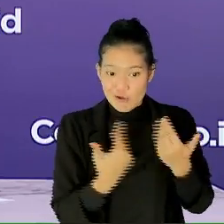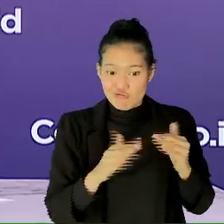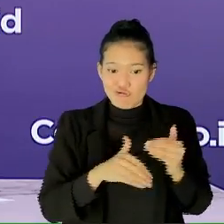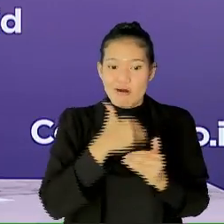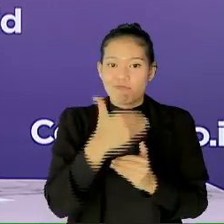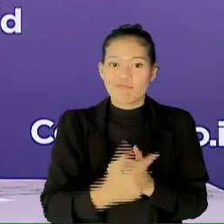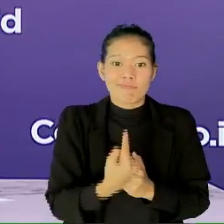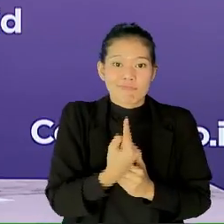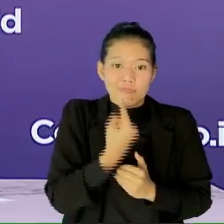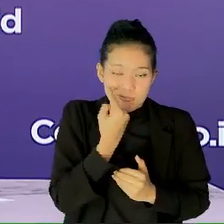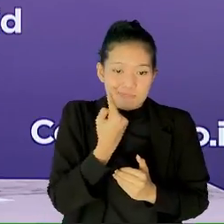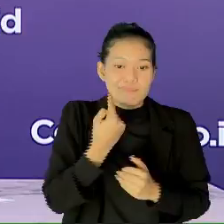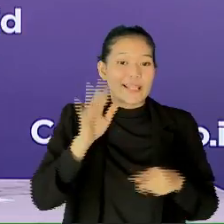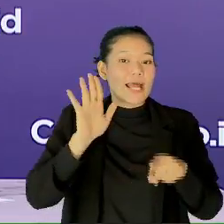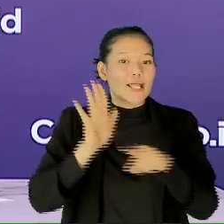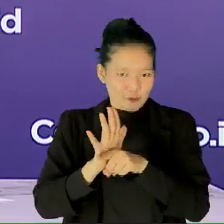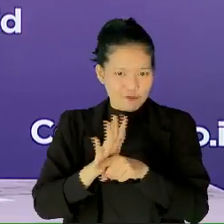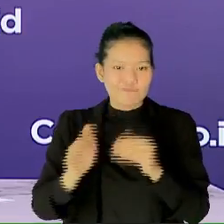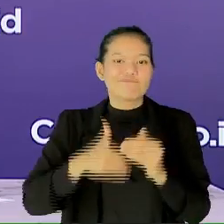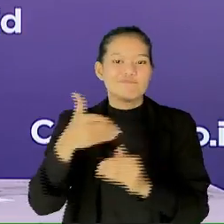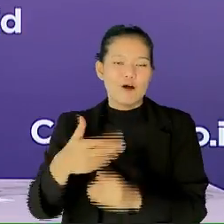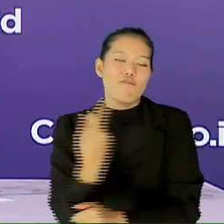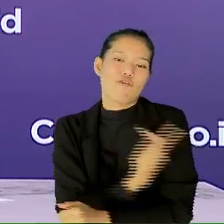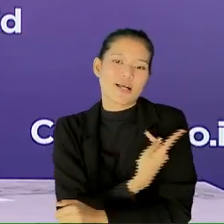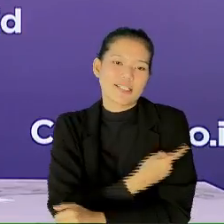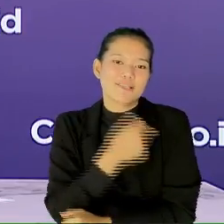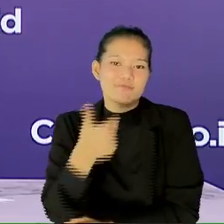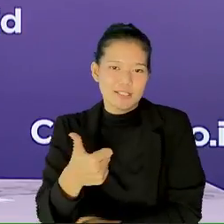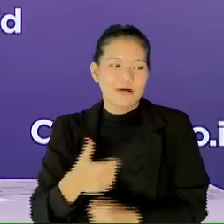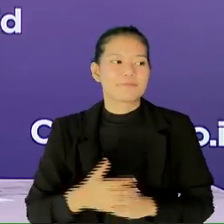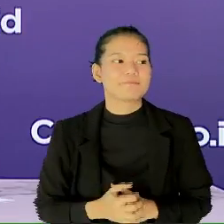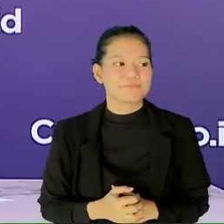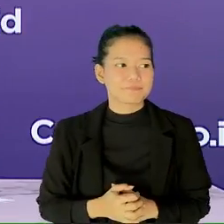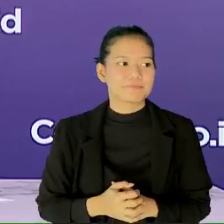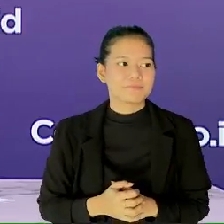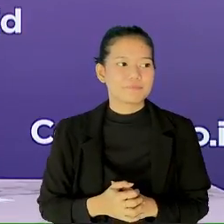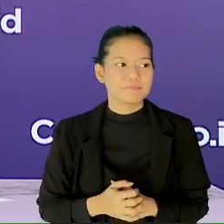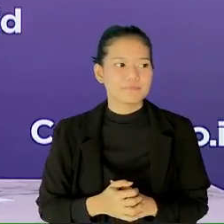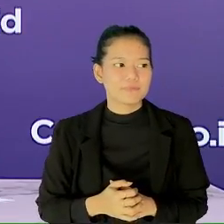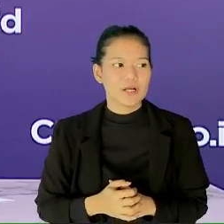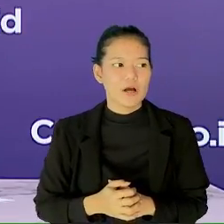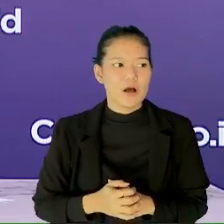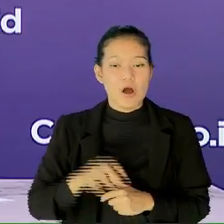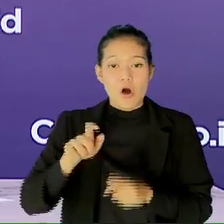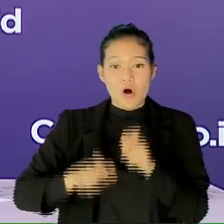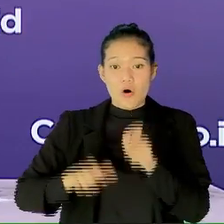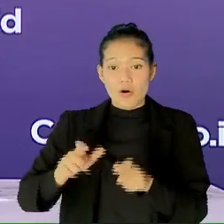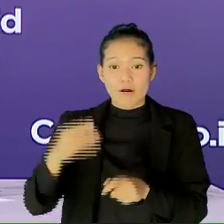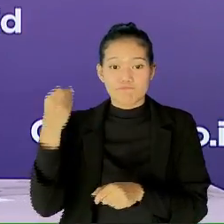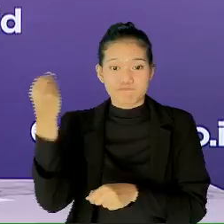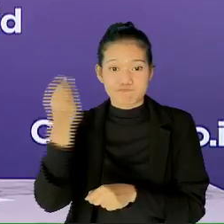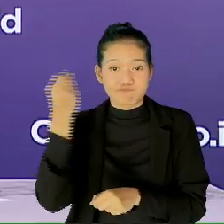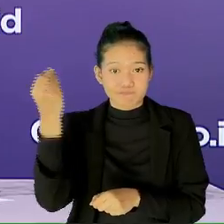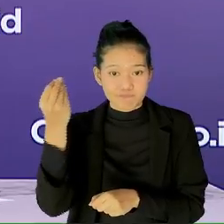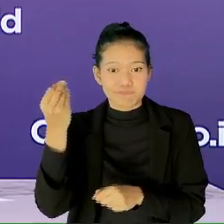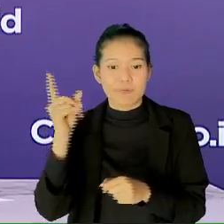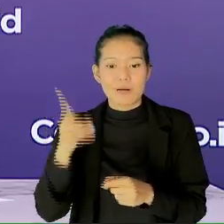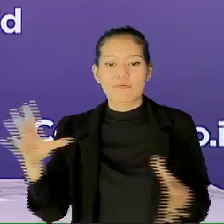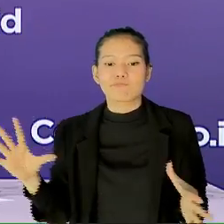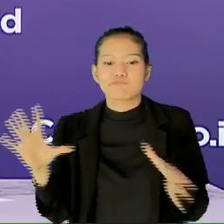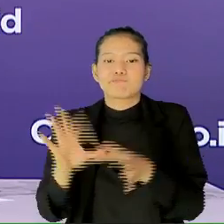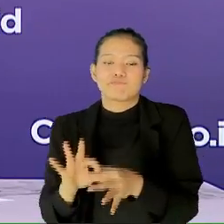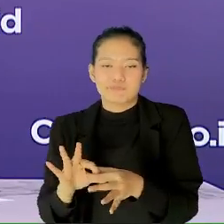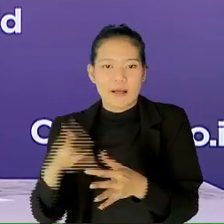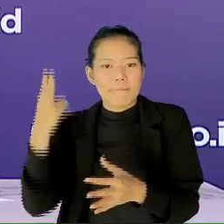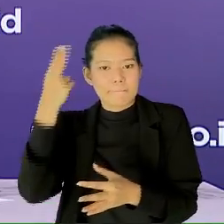second RT-PCR test. Foreigner vaccinations effort will be made in parallel with the government's main